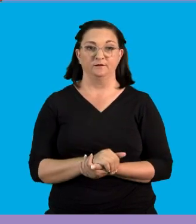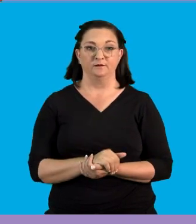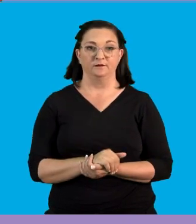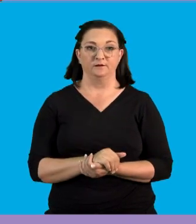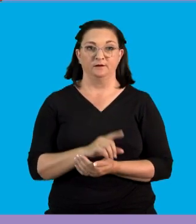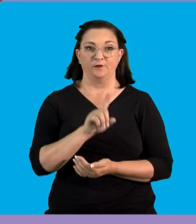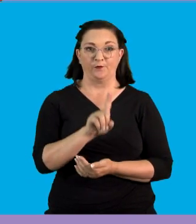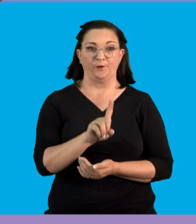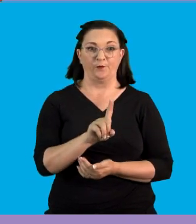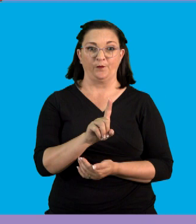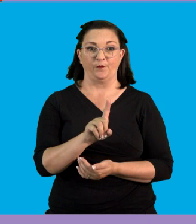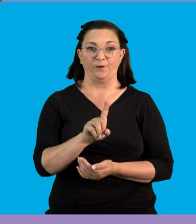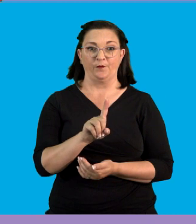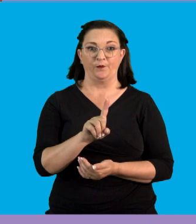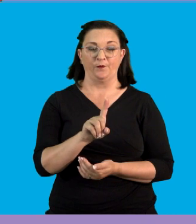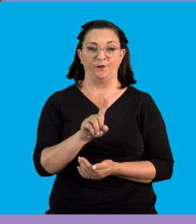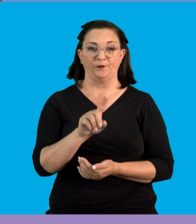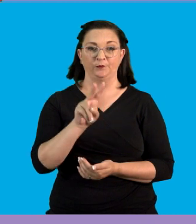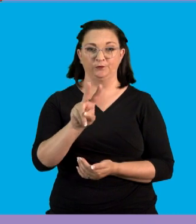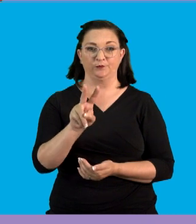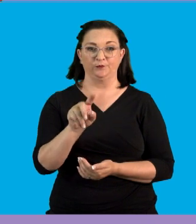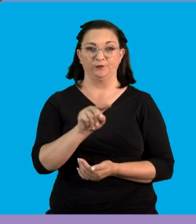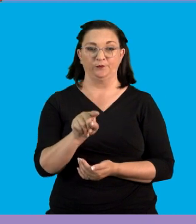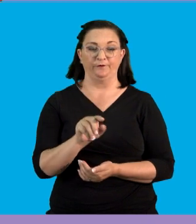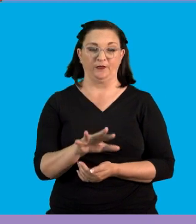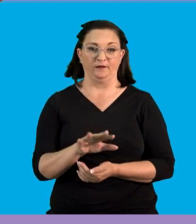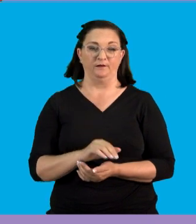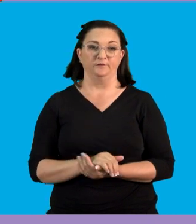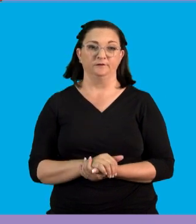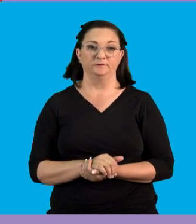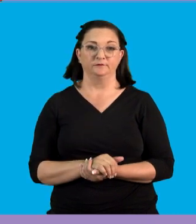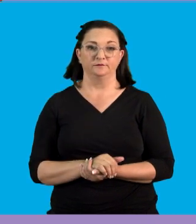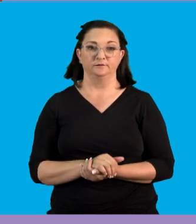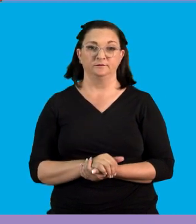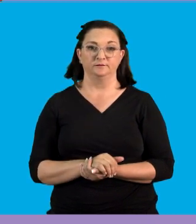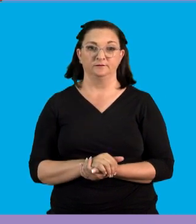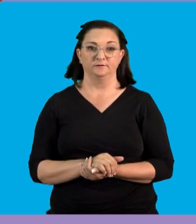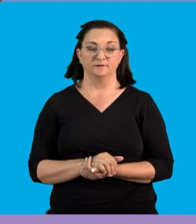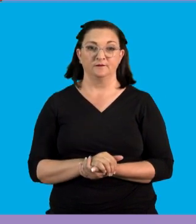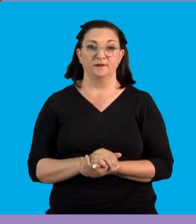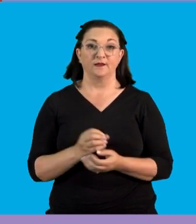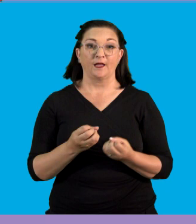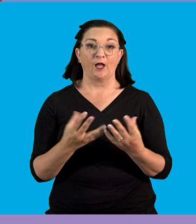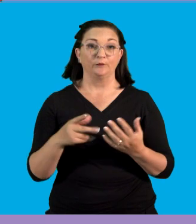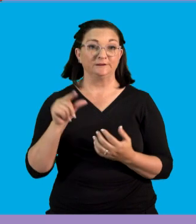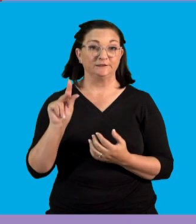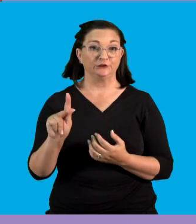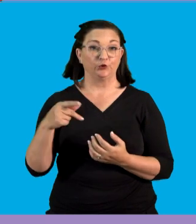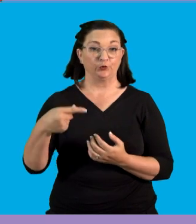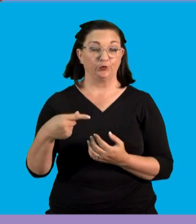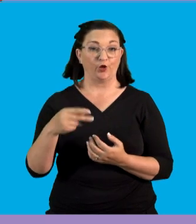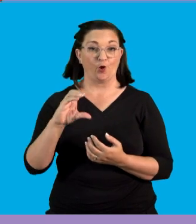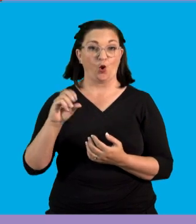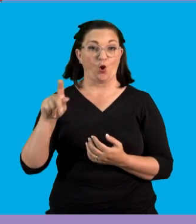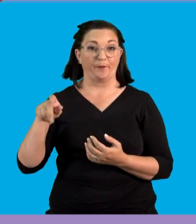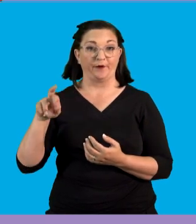be 1 whole and 2/5. So that is the amount of kilograms of